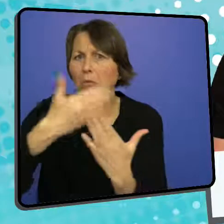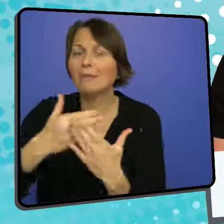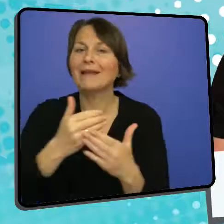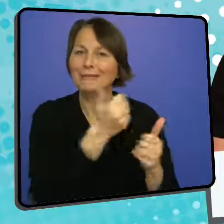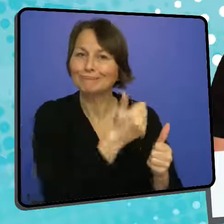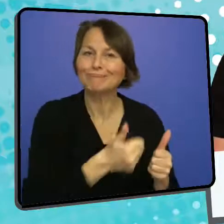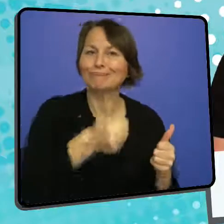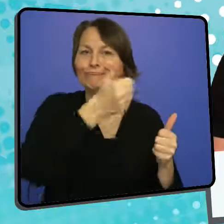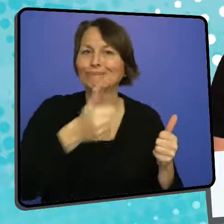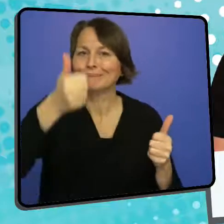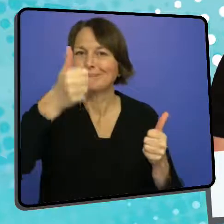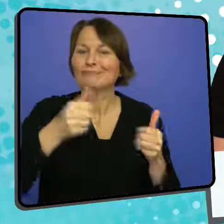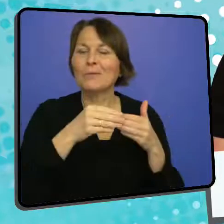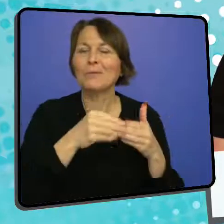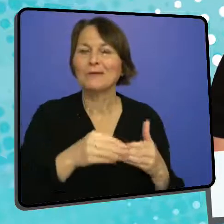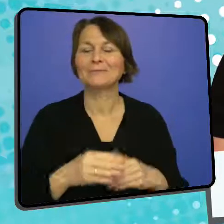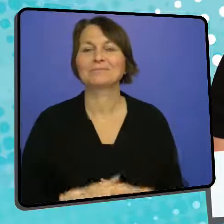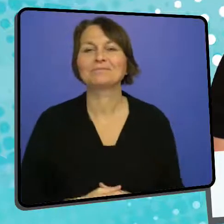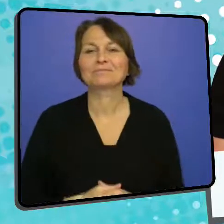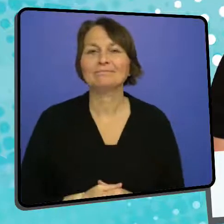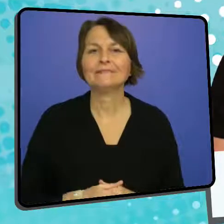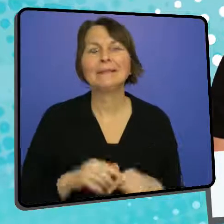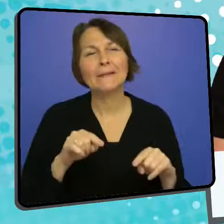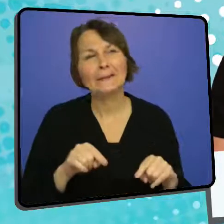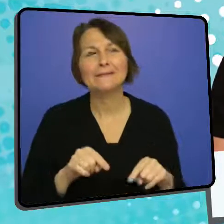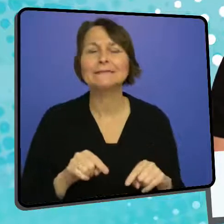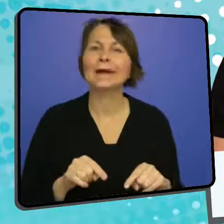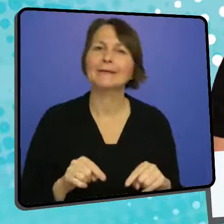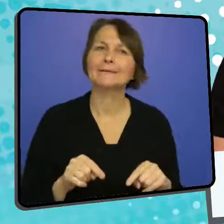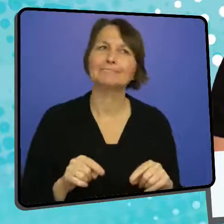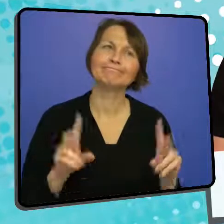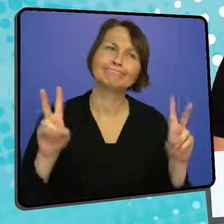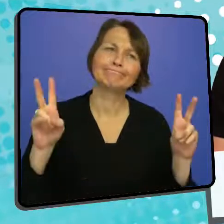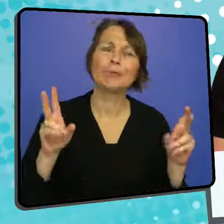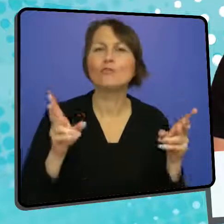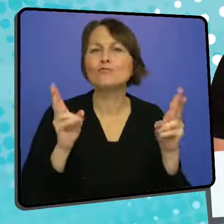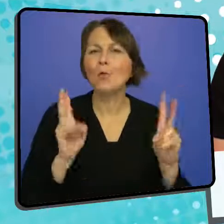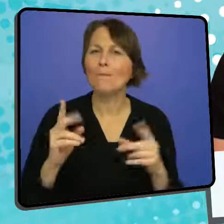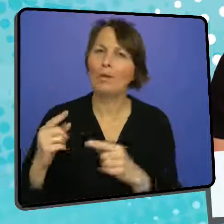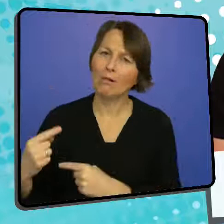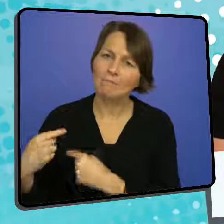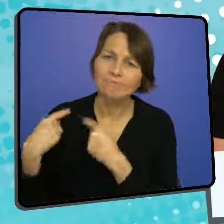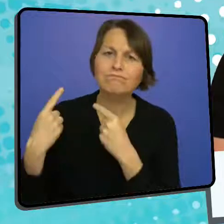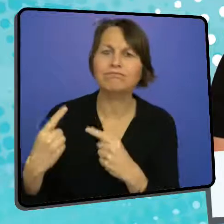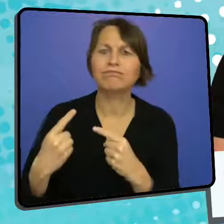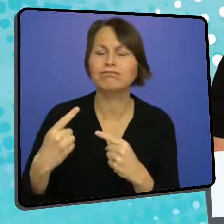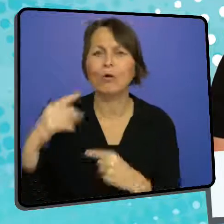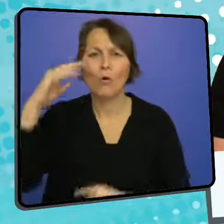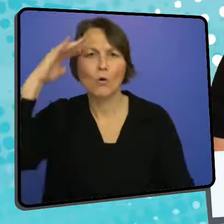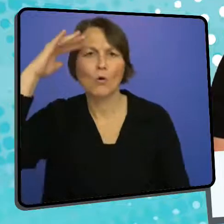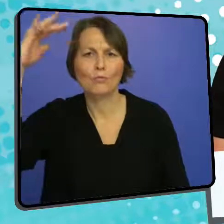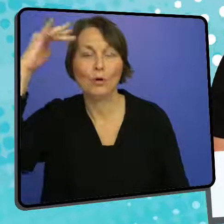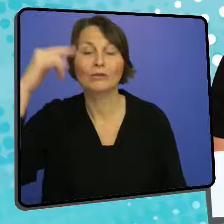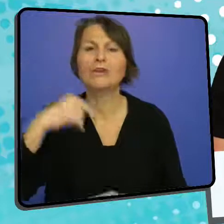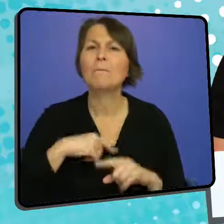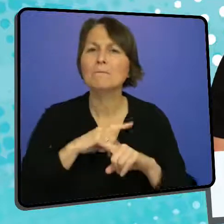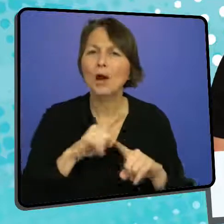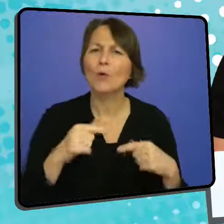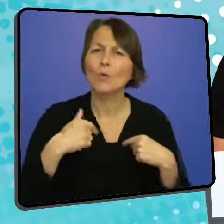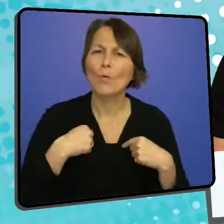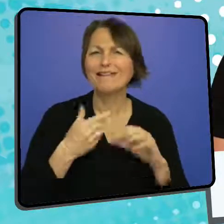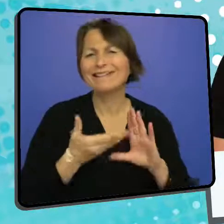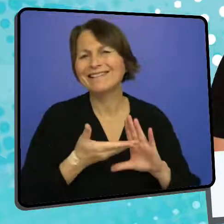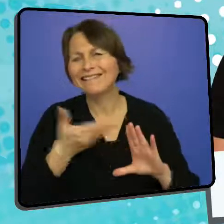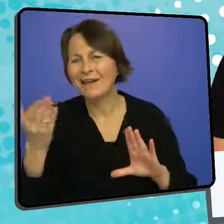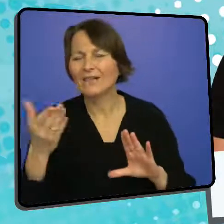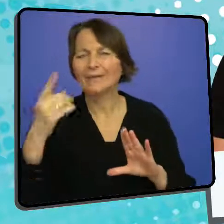very quite unconventional approach to it in terms of what we are aiming to do is to create an alternative to